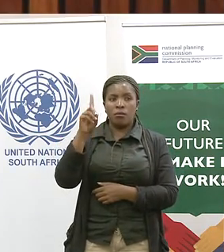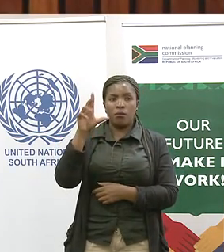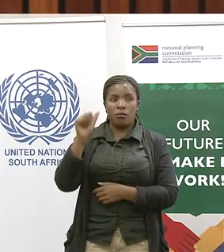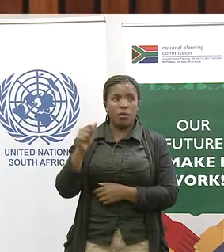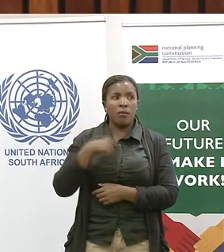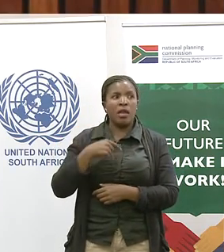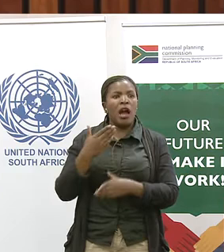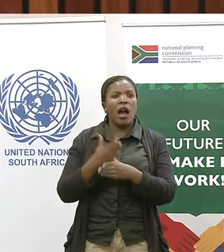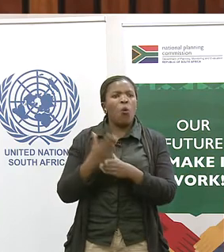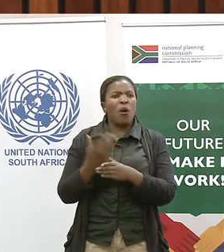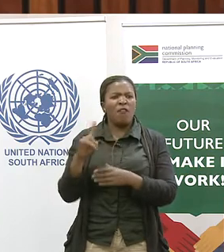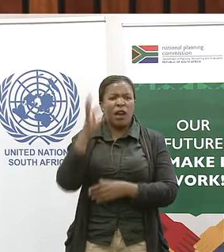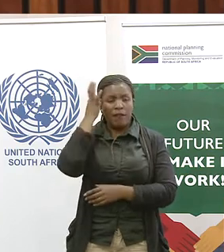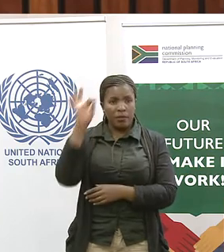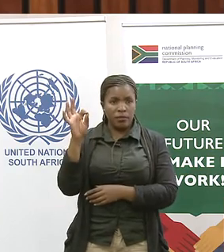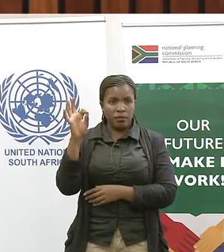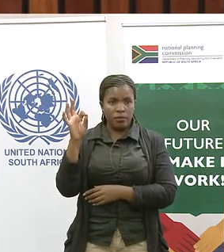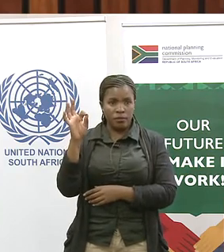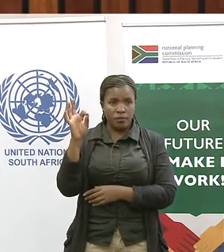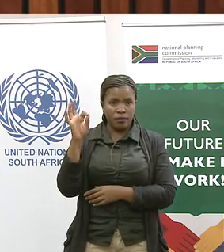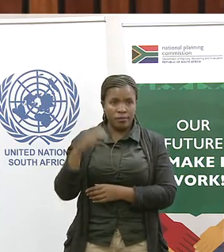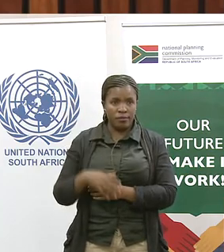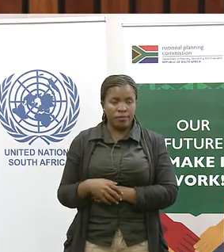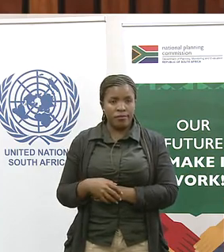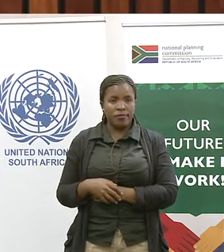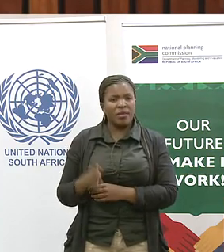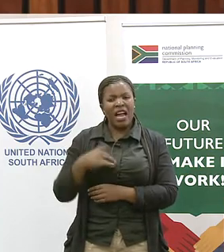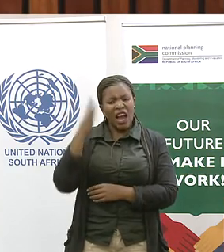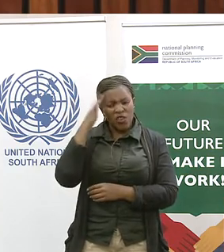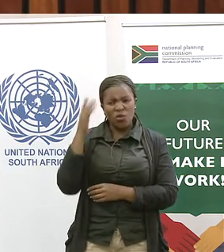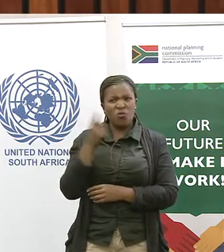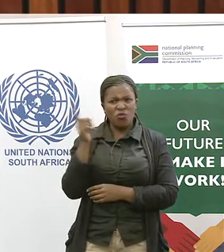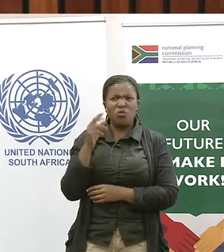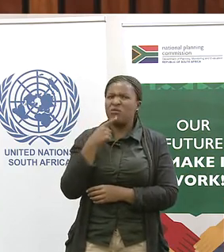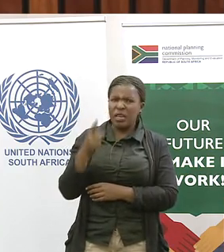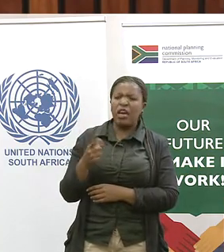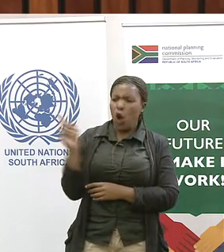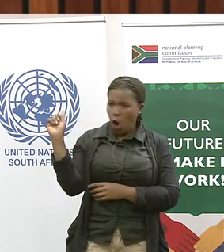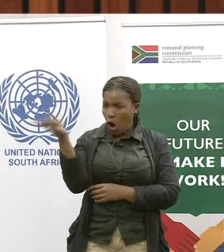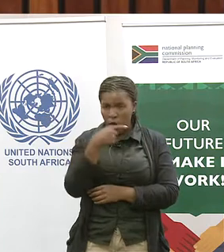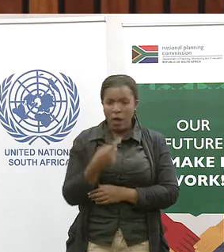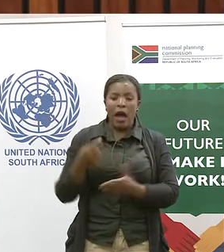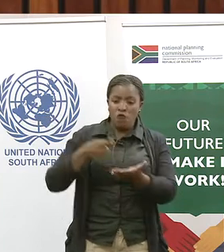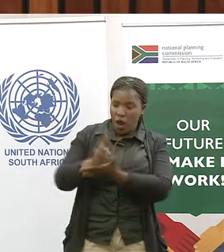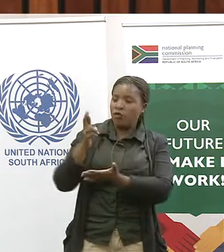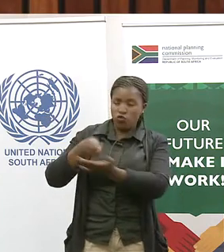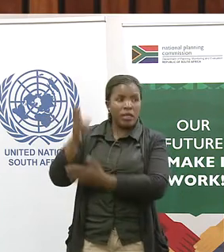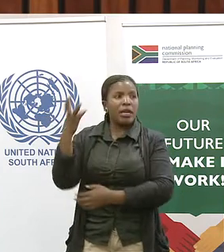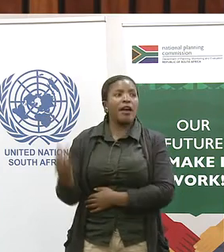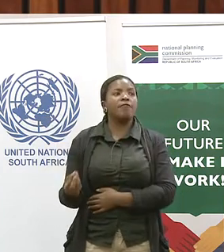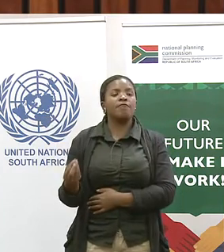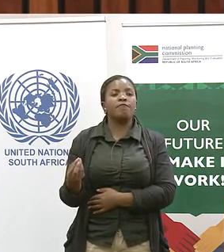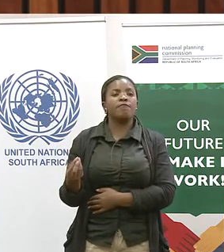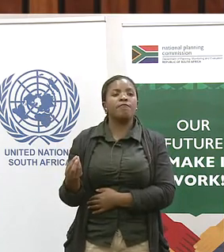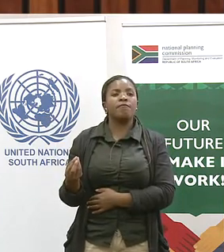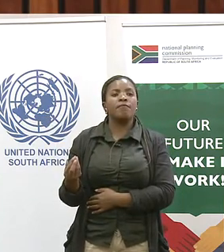servant. I know you have all said that you have rights. How are you going to make me